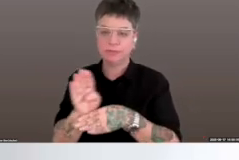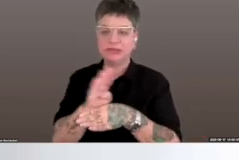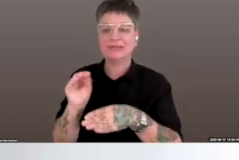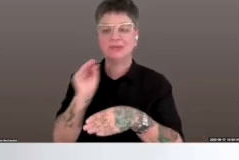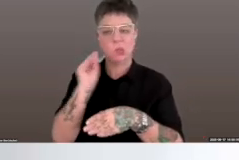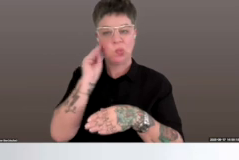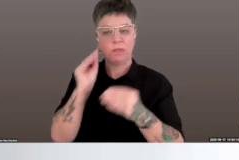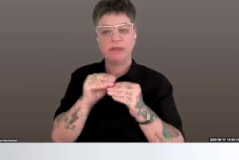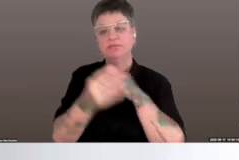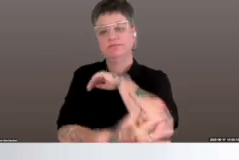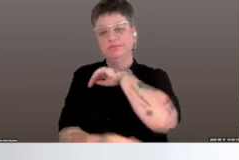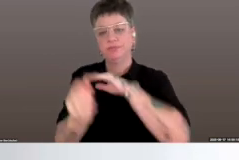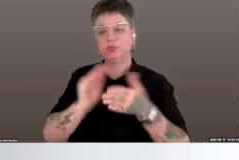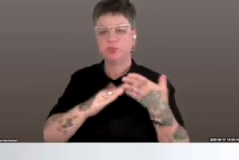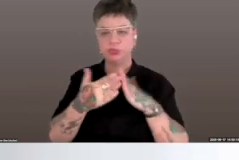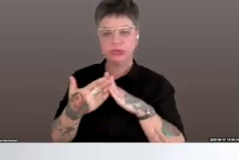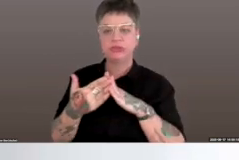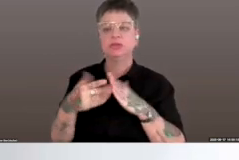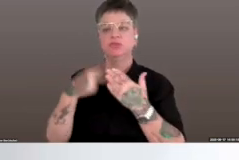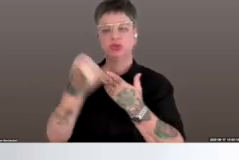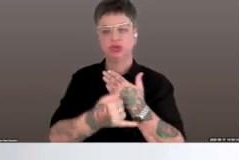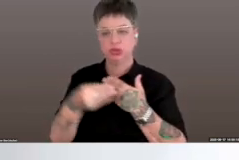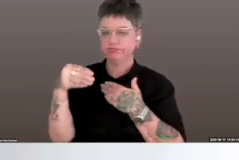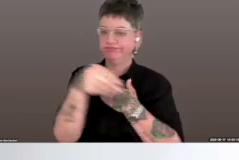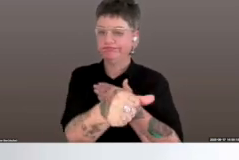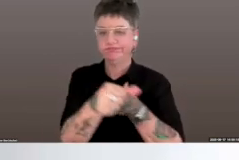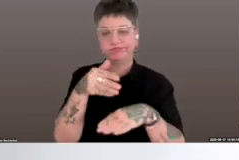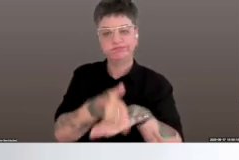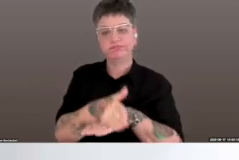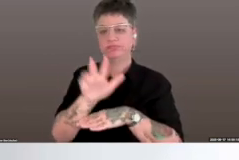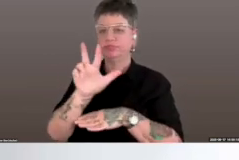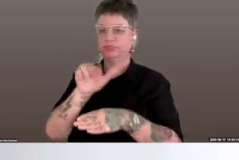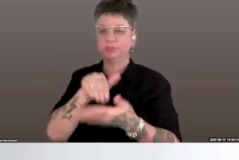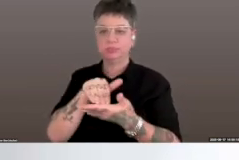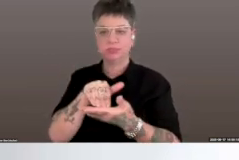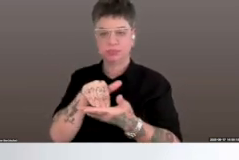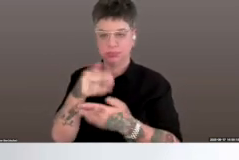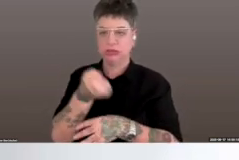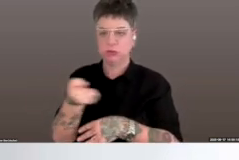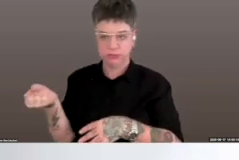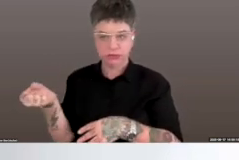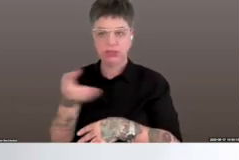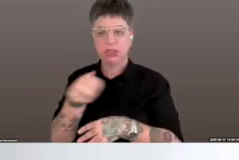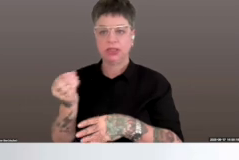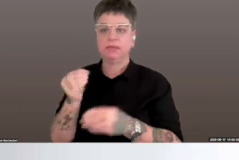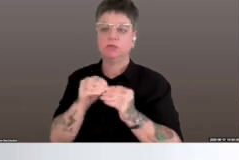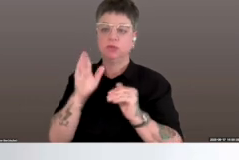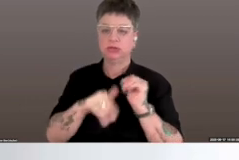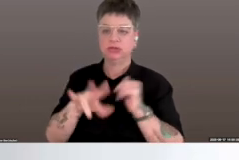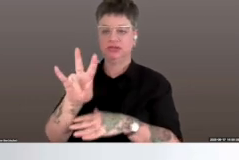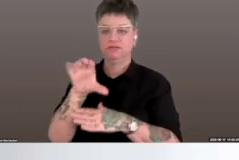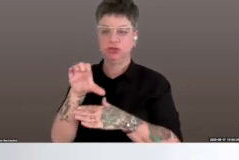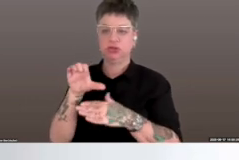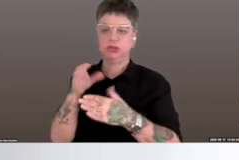communities. So far, the project has funded over 3,000 pieces of equipment and supported more than 700 businesses